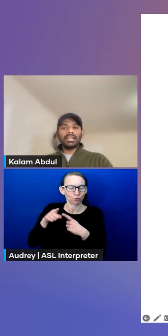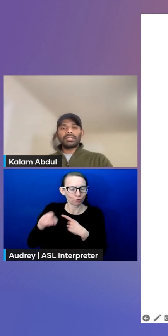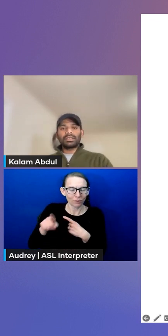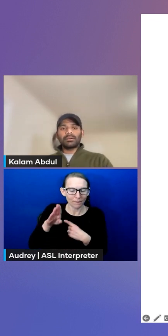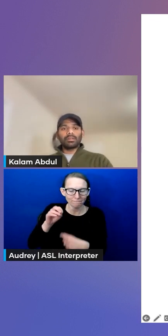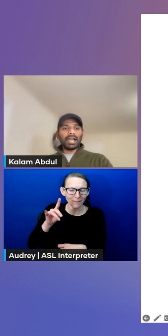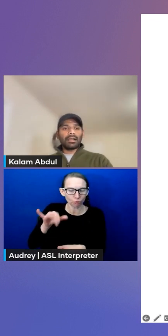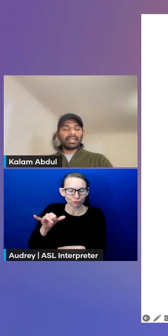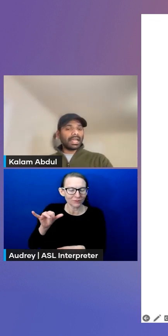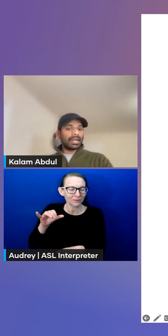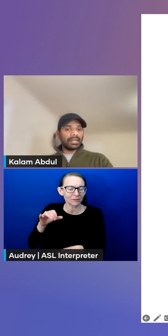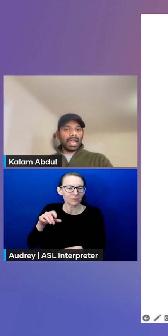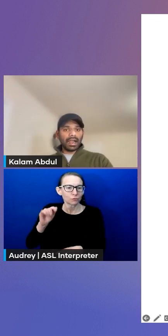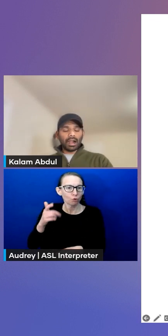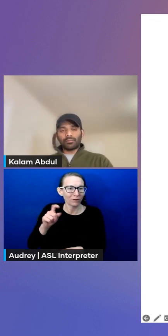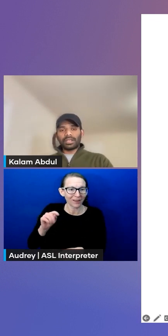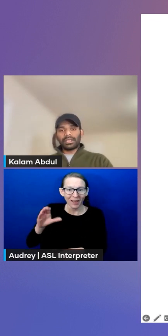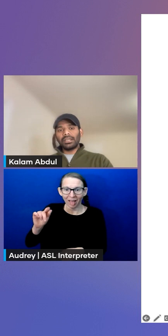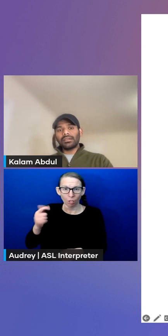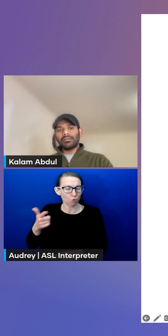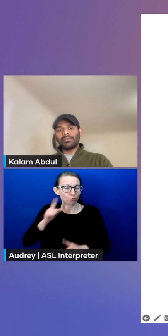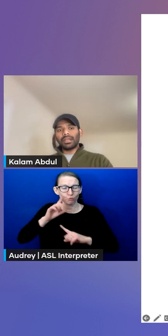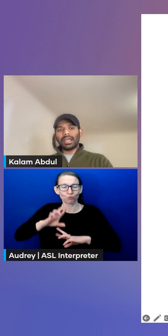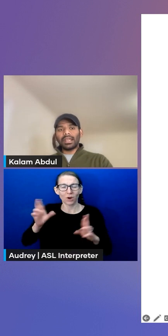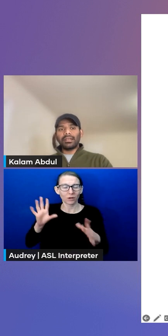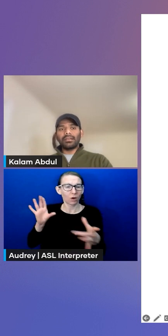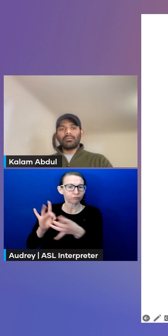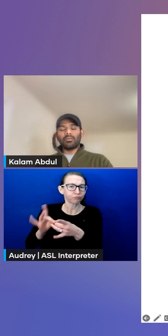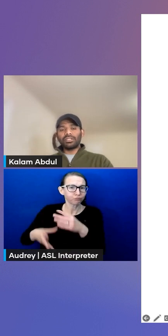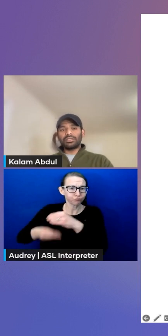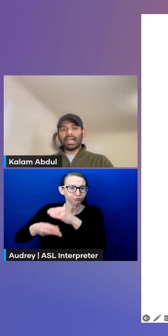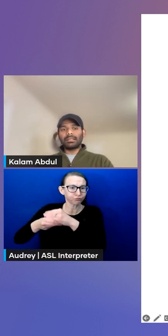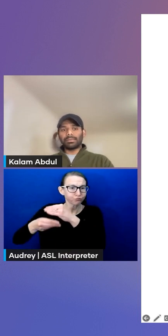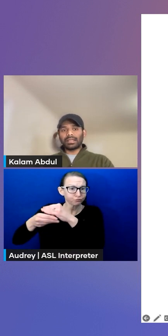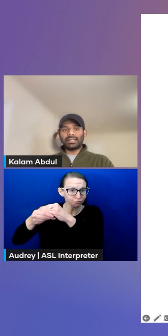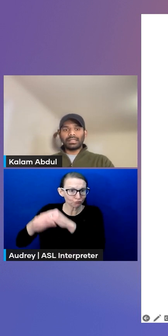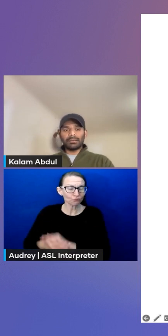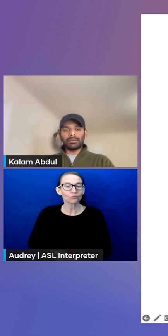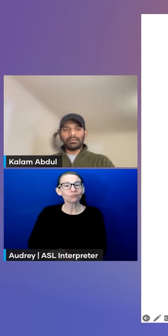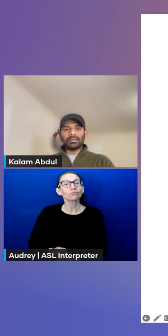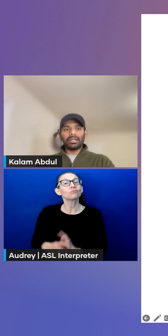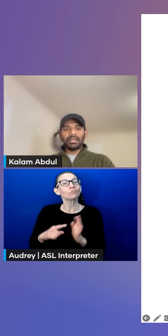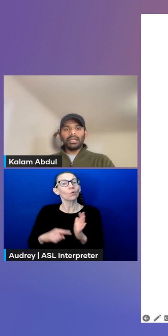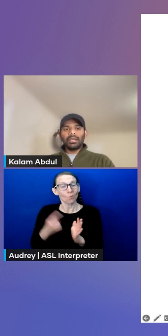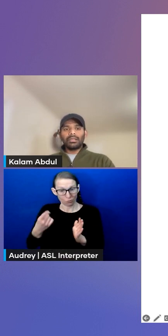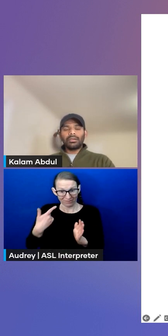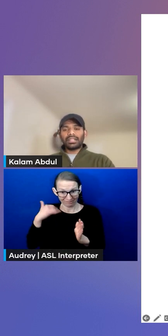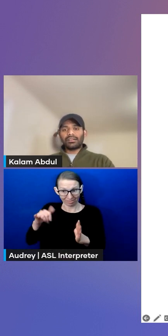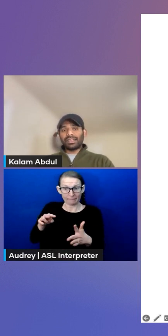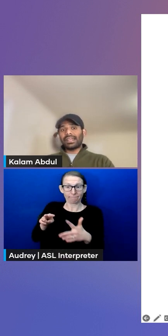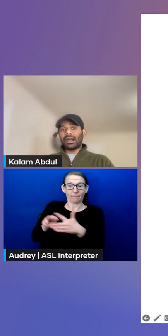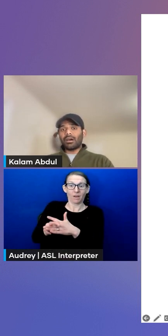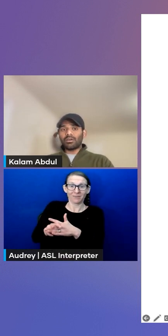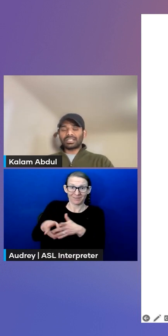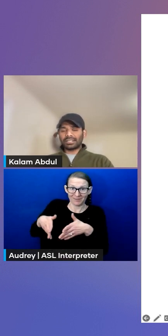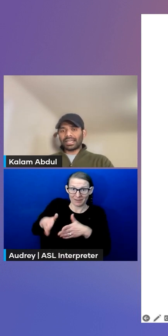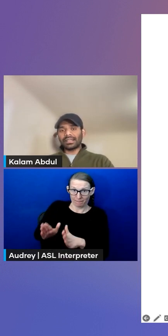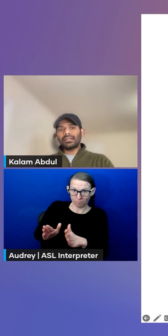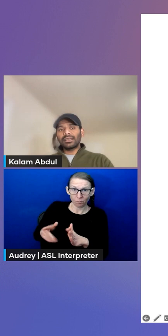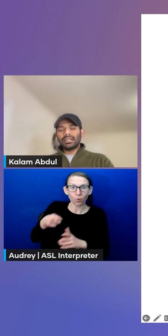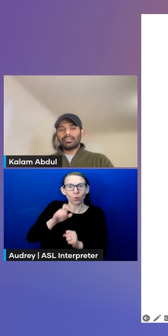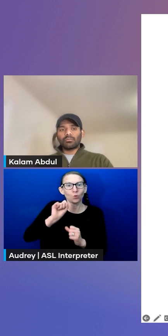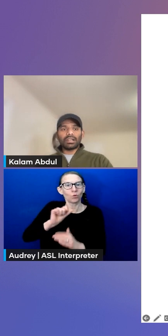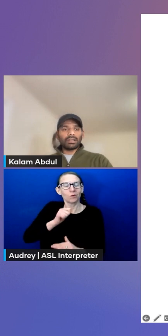catalog. So they will get added automatically. And once you have the plugin enabled, you can create a host